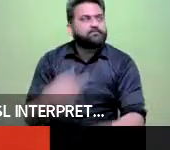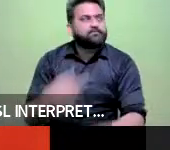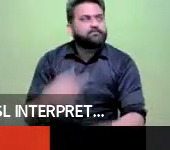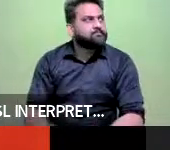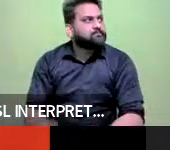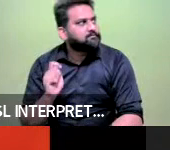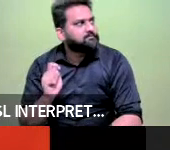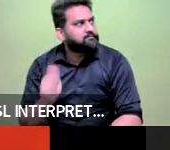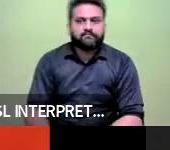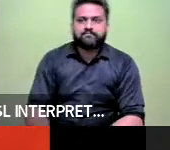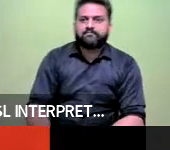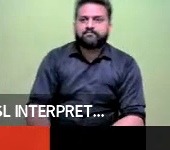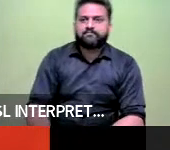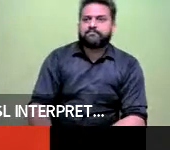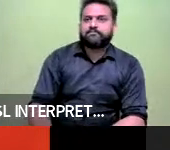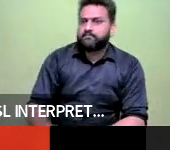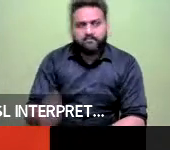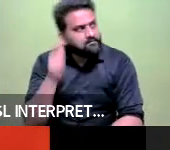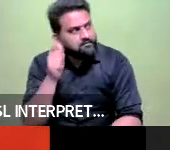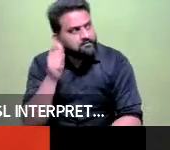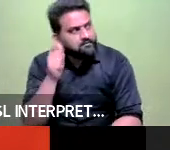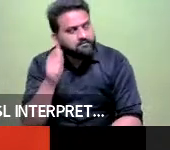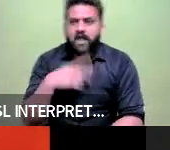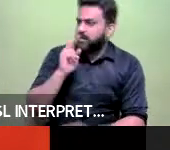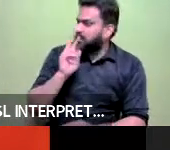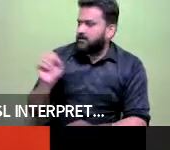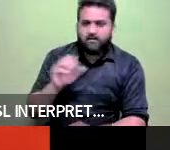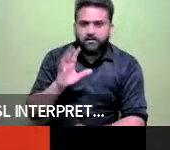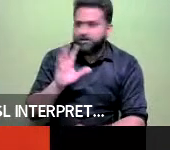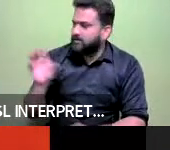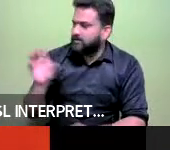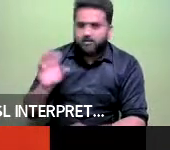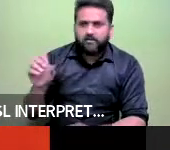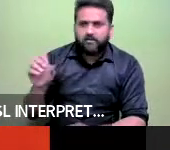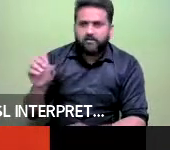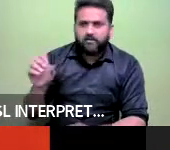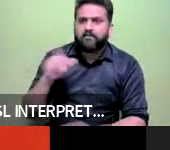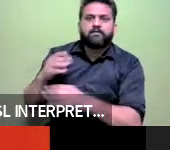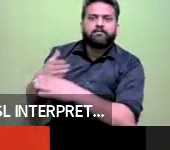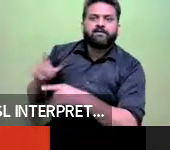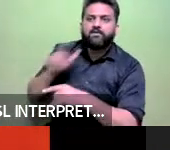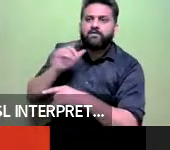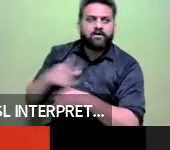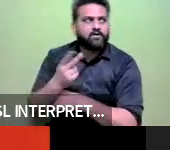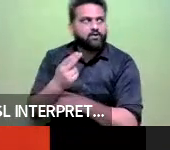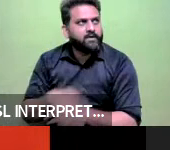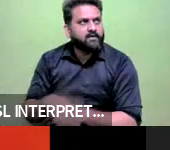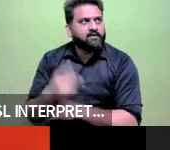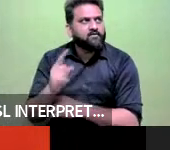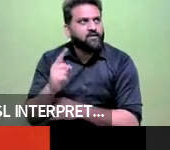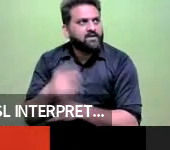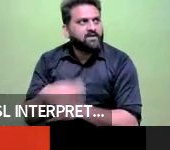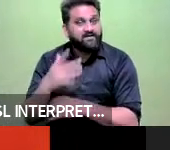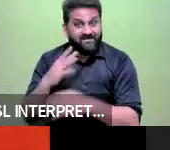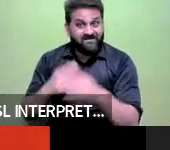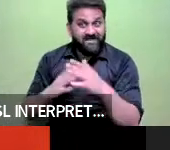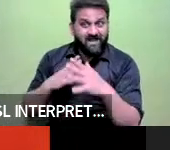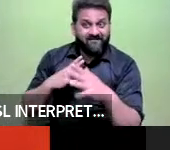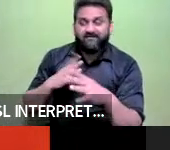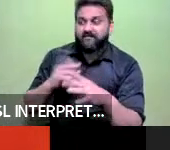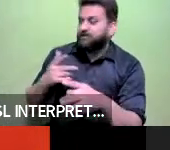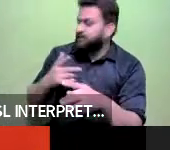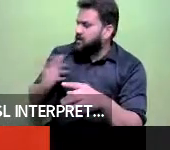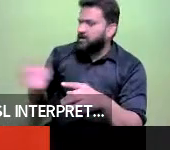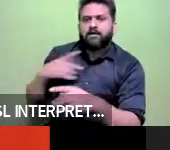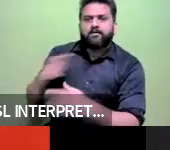you can work it out. For example, your partner can tell you the 2 minutes left, 1 minute left, 5 minutes left, and this will help you